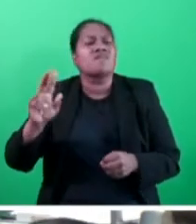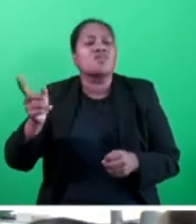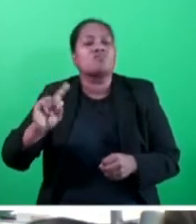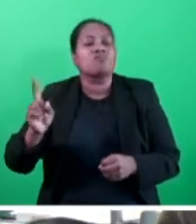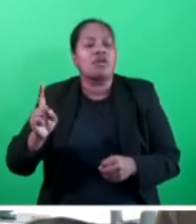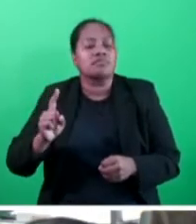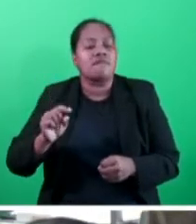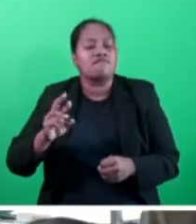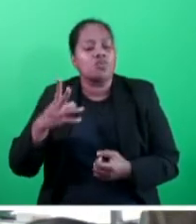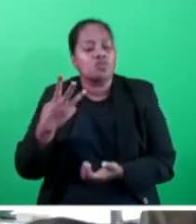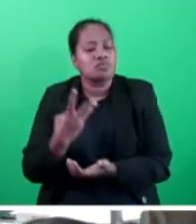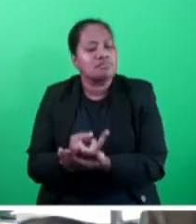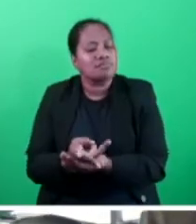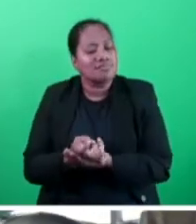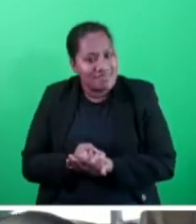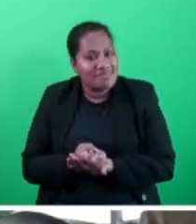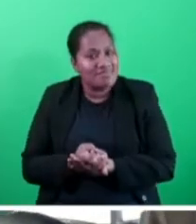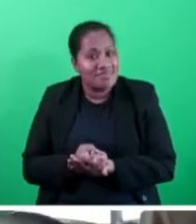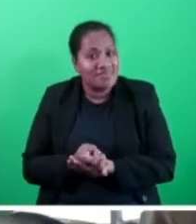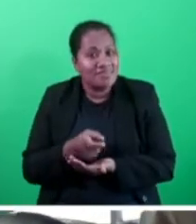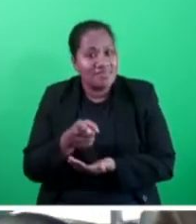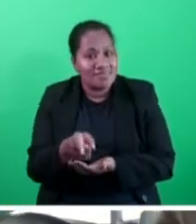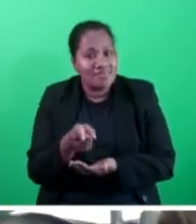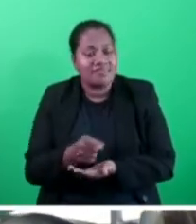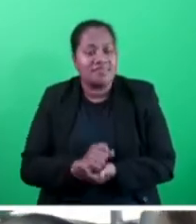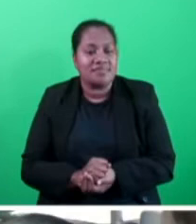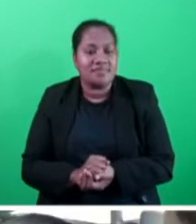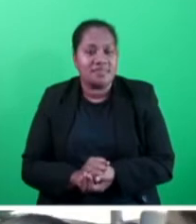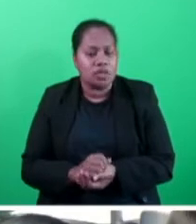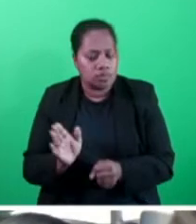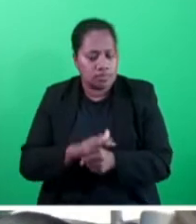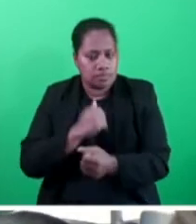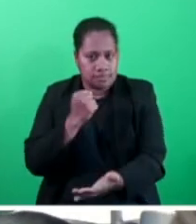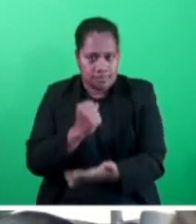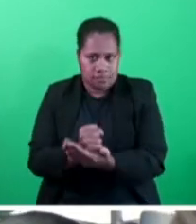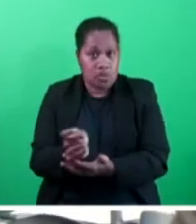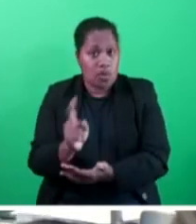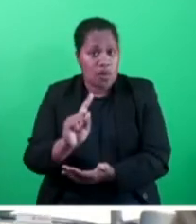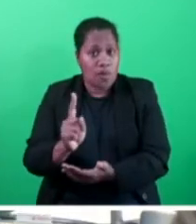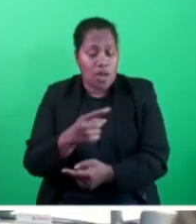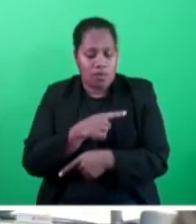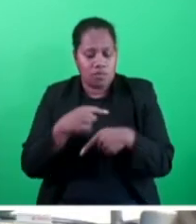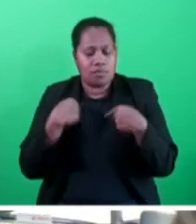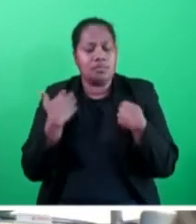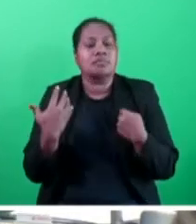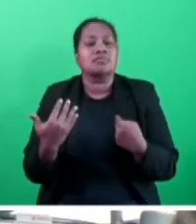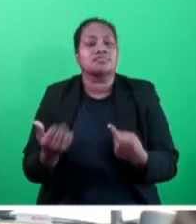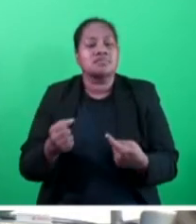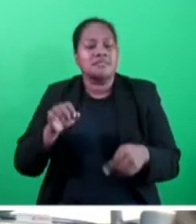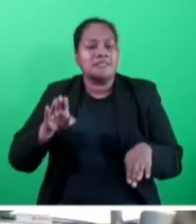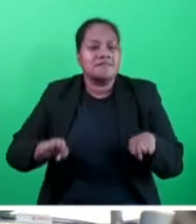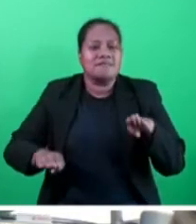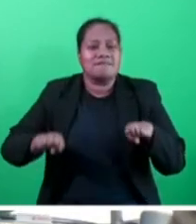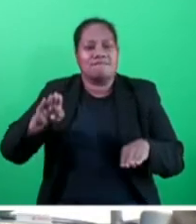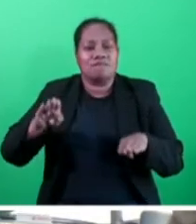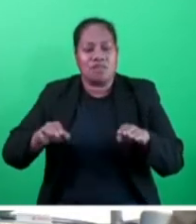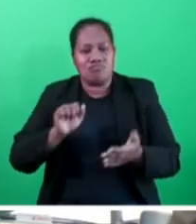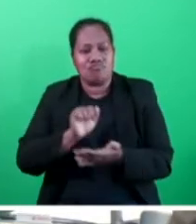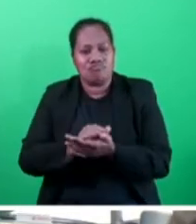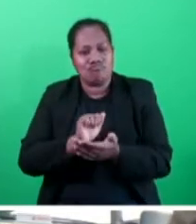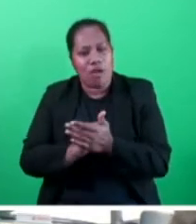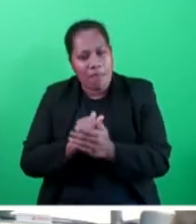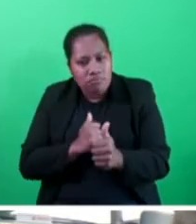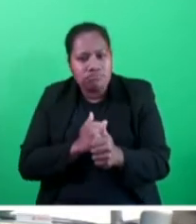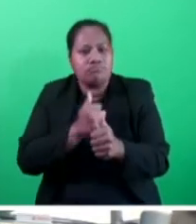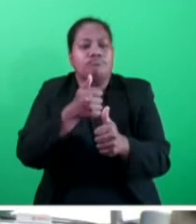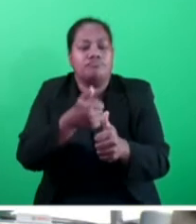wages together with the sectoral-based minimum wages to ensure that we have a balanced and practical approach in setting up the